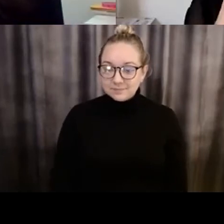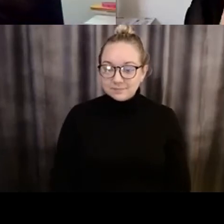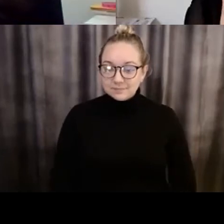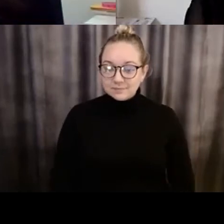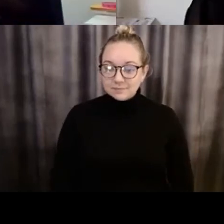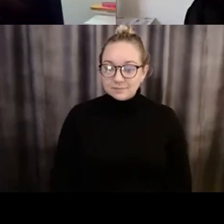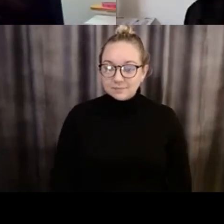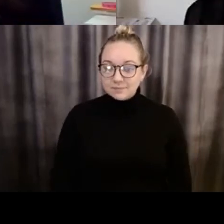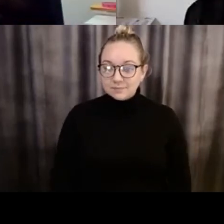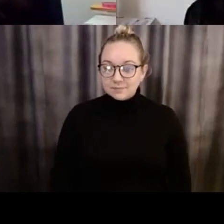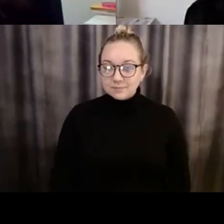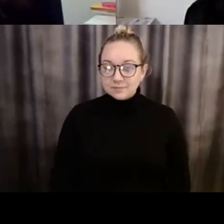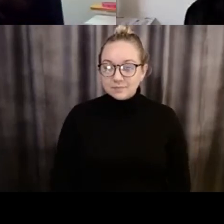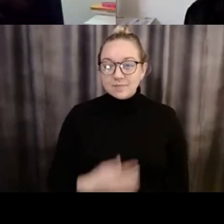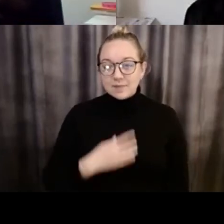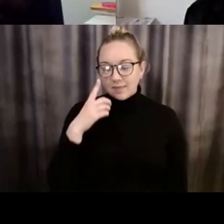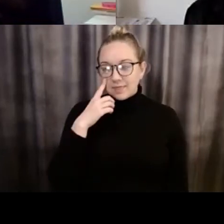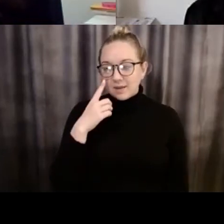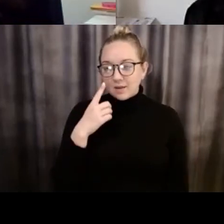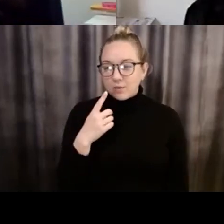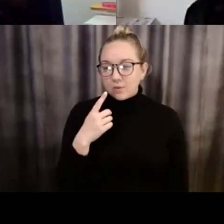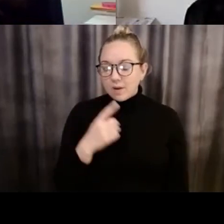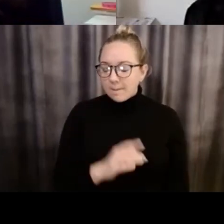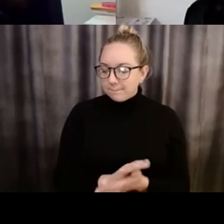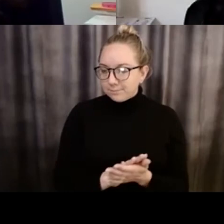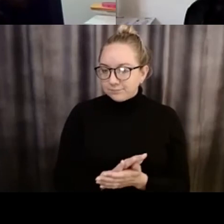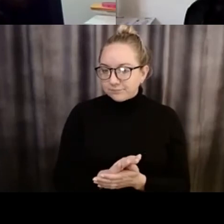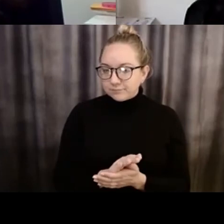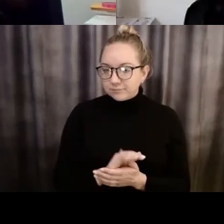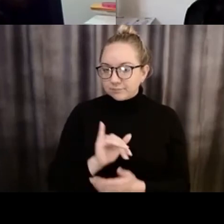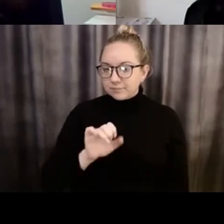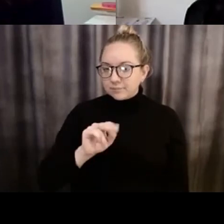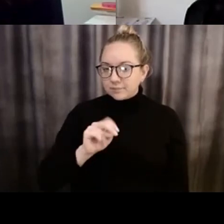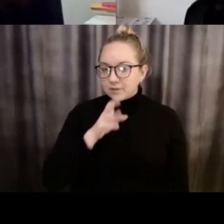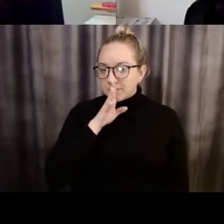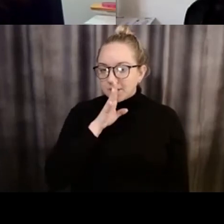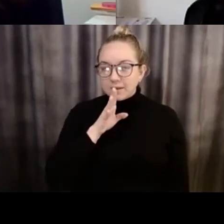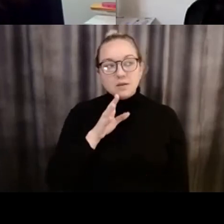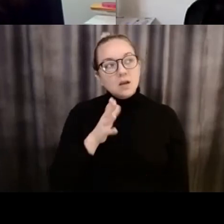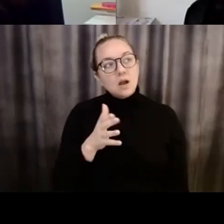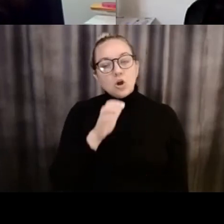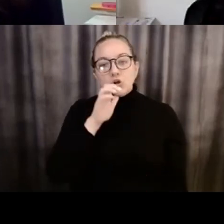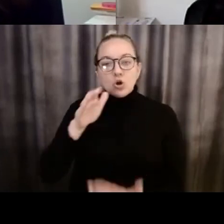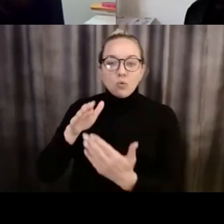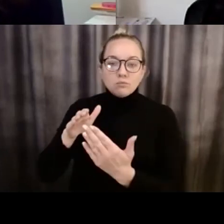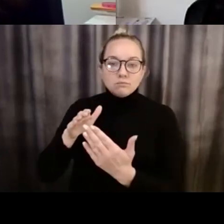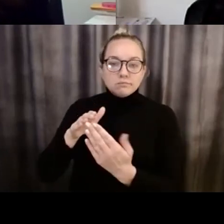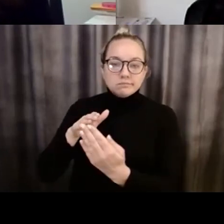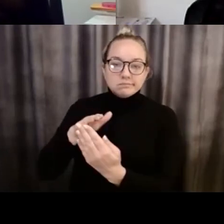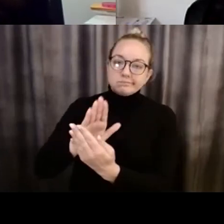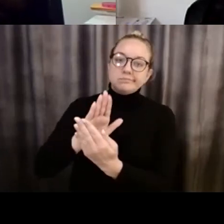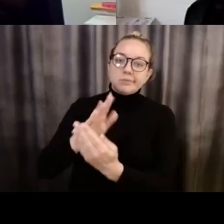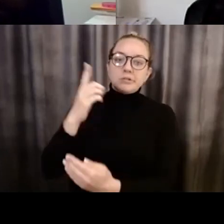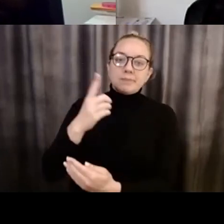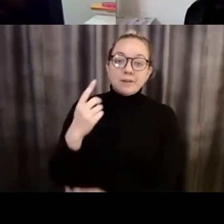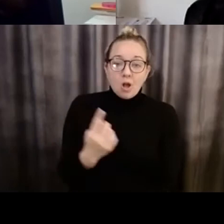So, I think one of the big things is don't go it alone. This again is a time of a